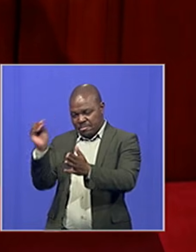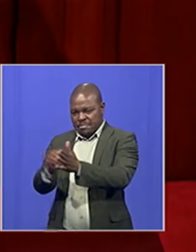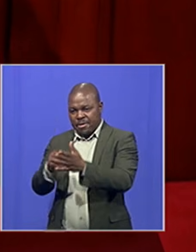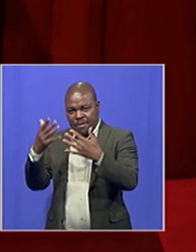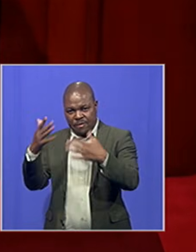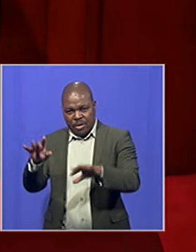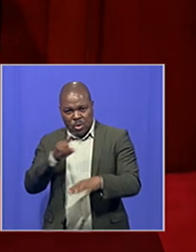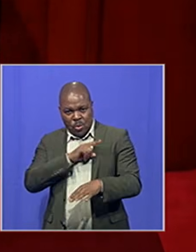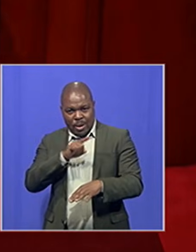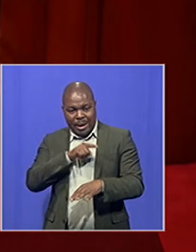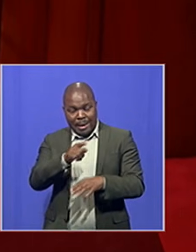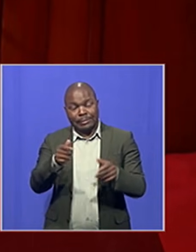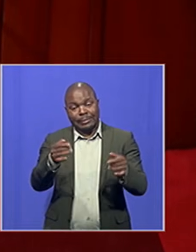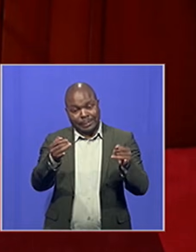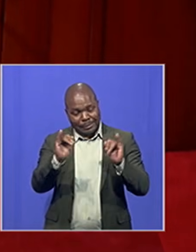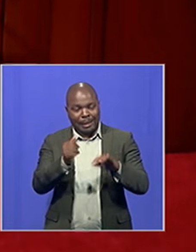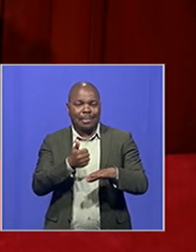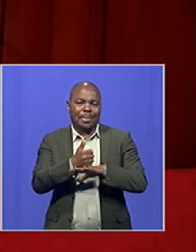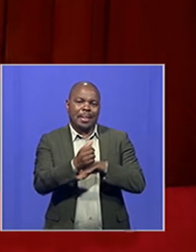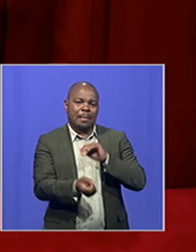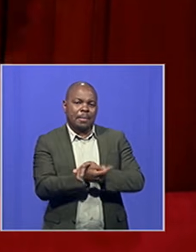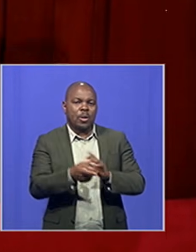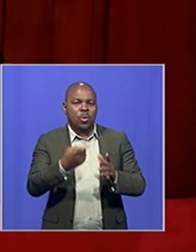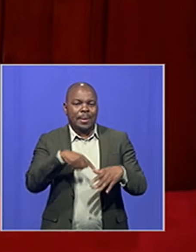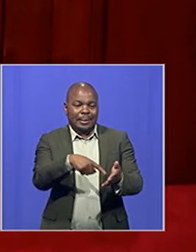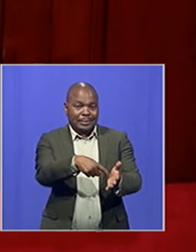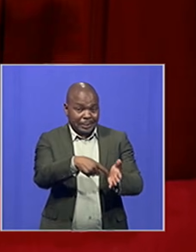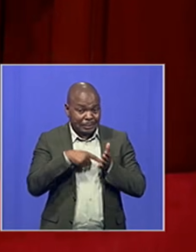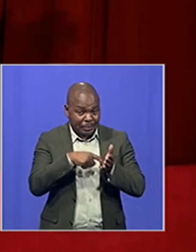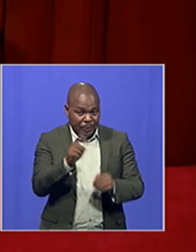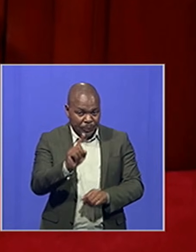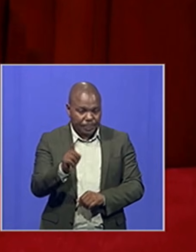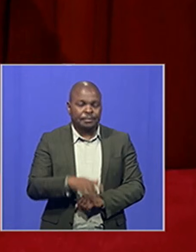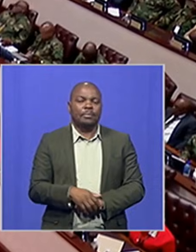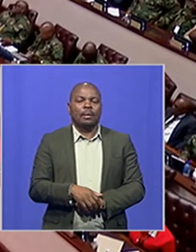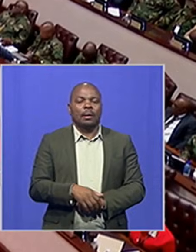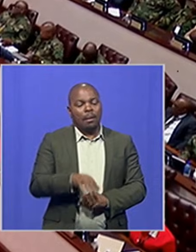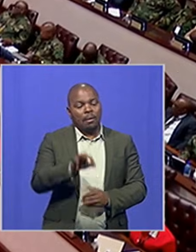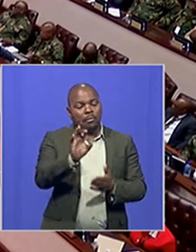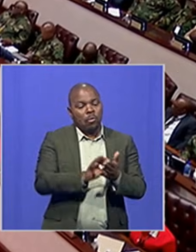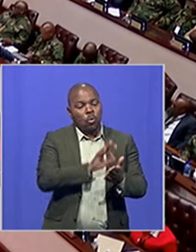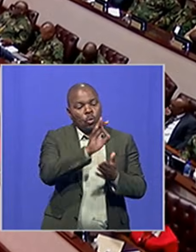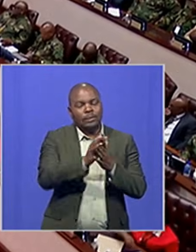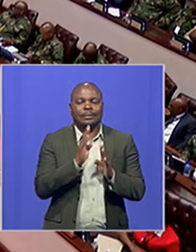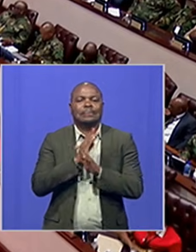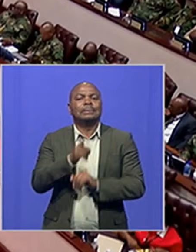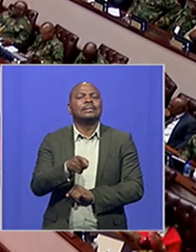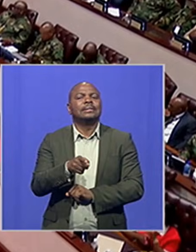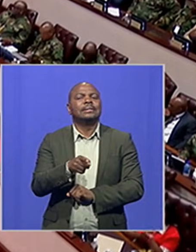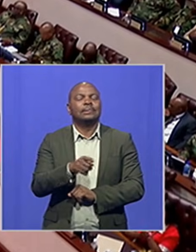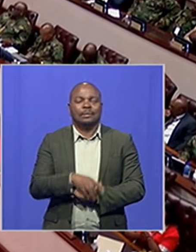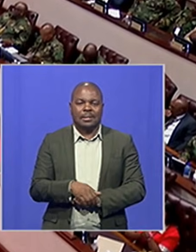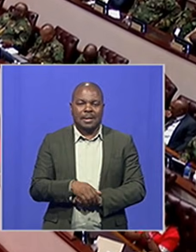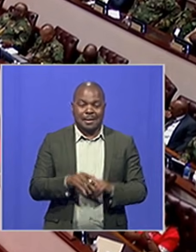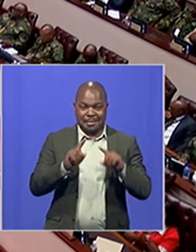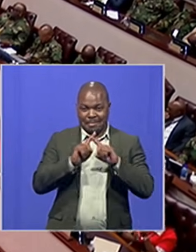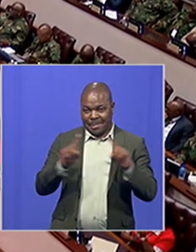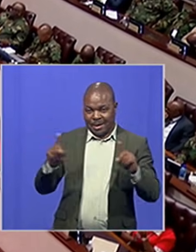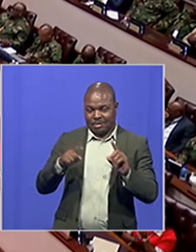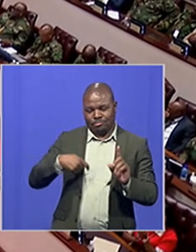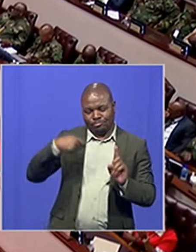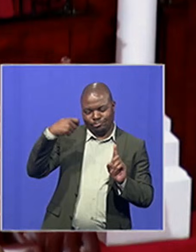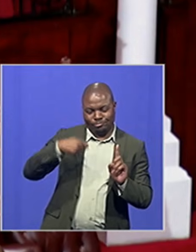threat that has occurred. Therefore, we are demanding a secret ballot on this motion. Le fa go le jalo mmusa kgotla